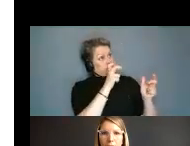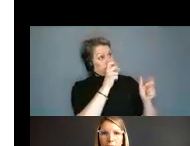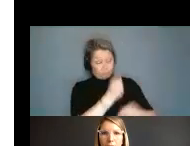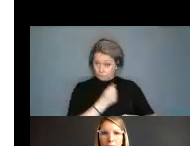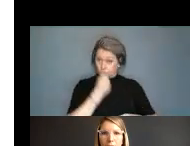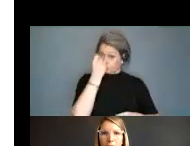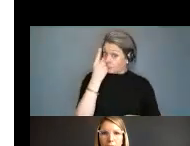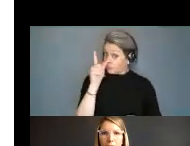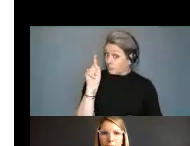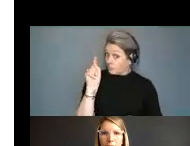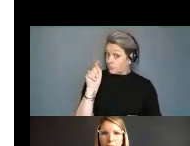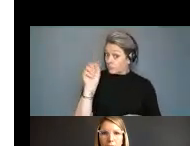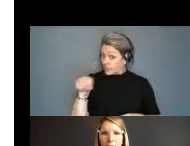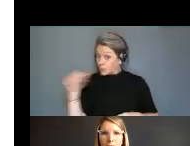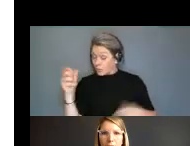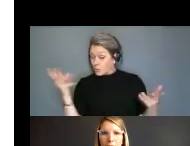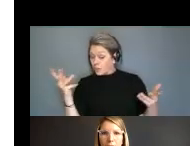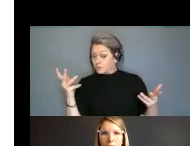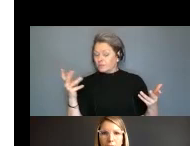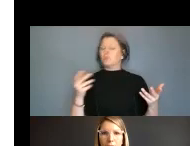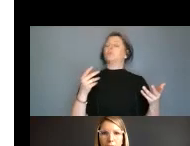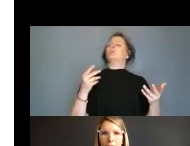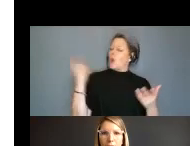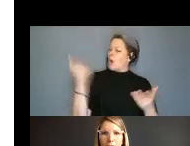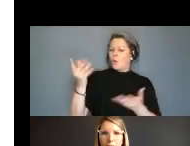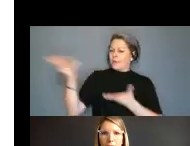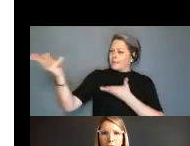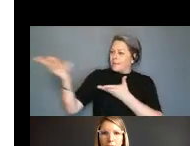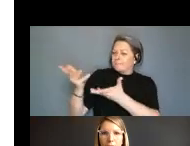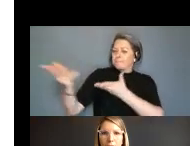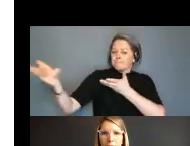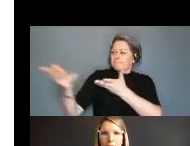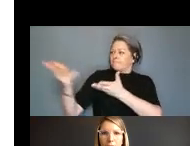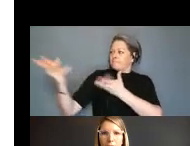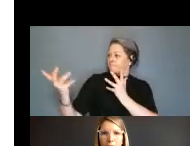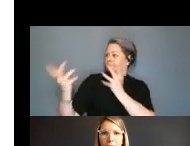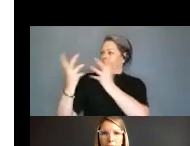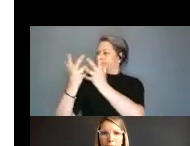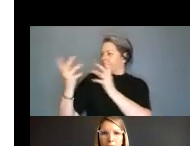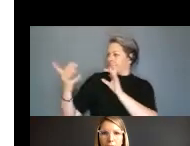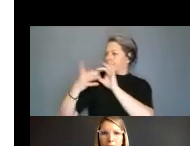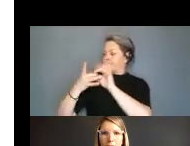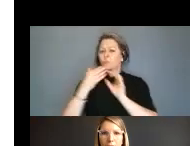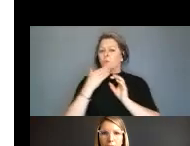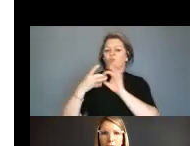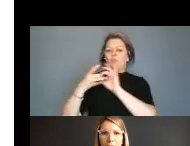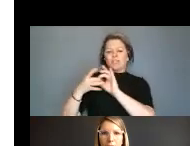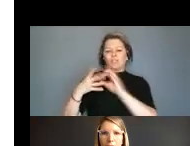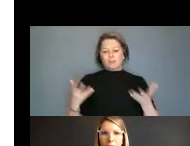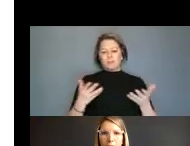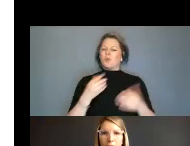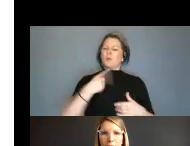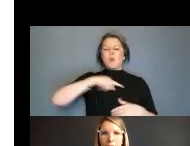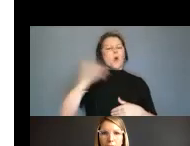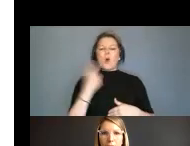we're always looking for that understanding. So it's trying to help clinicians, I guess, kind of normalize the process a